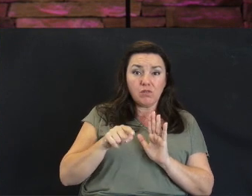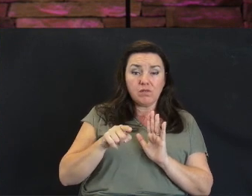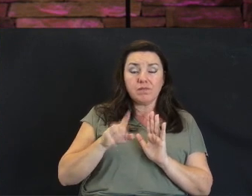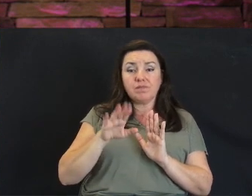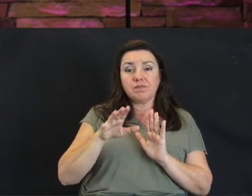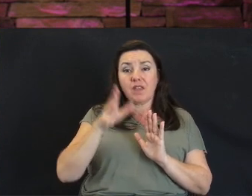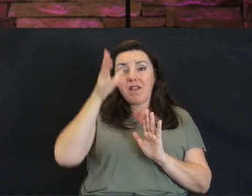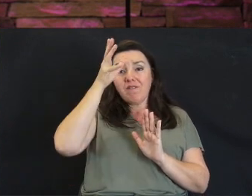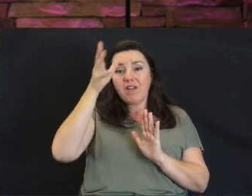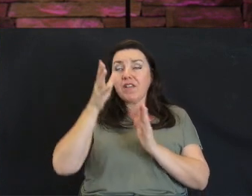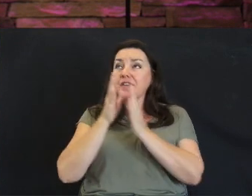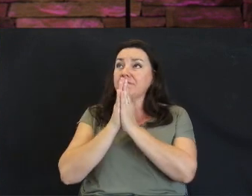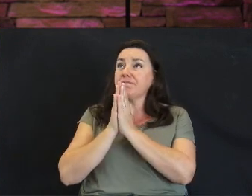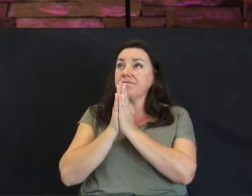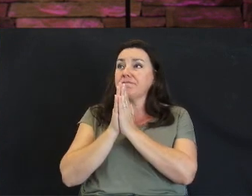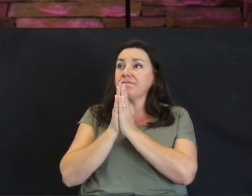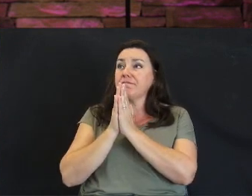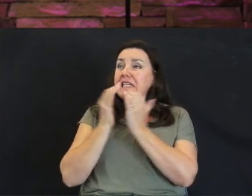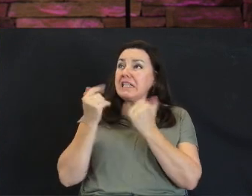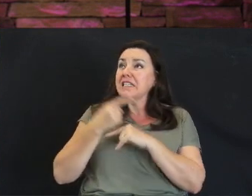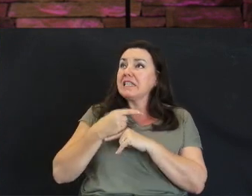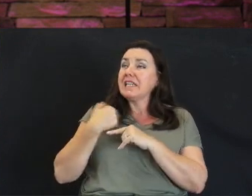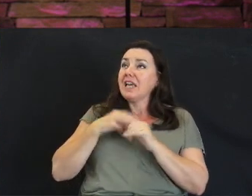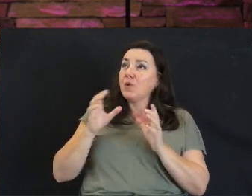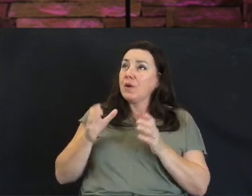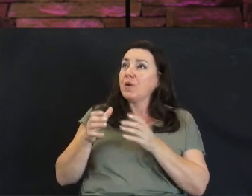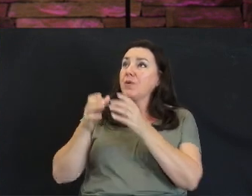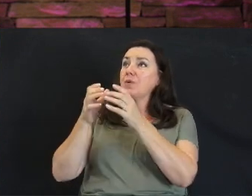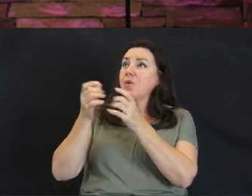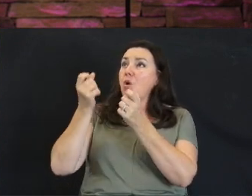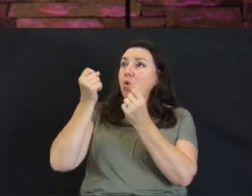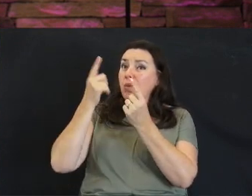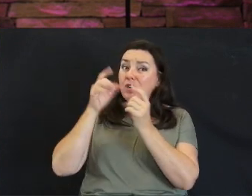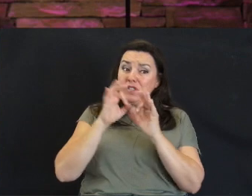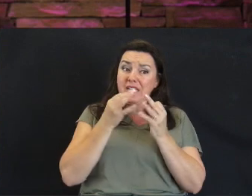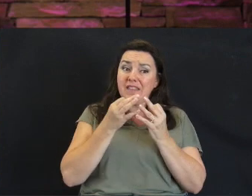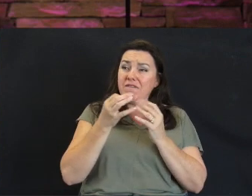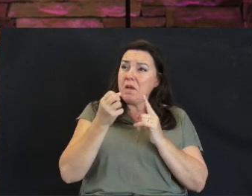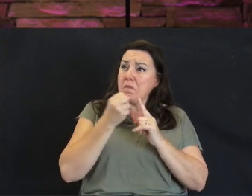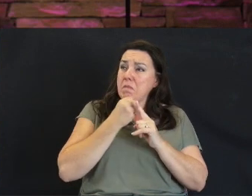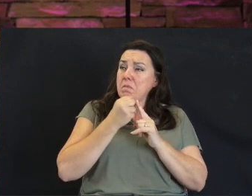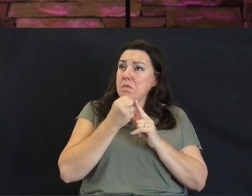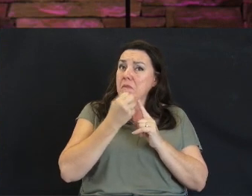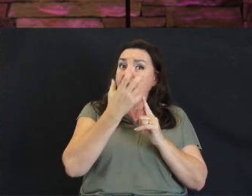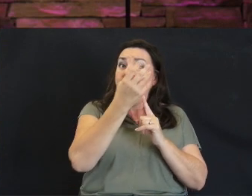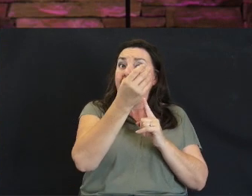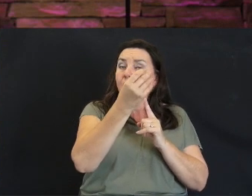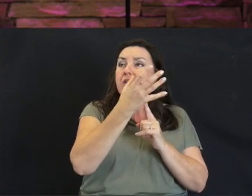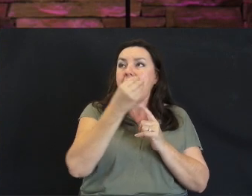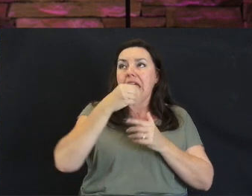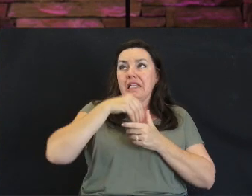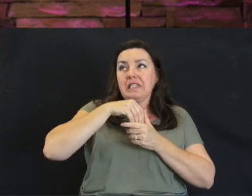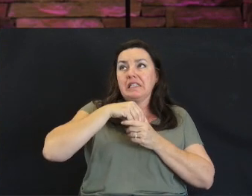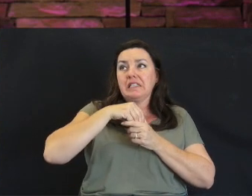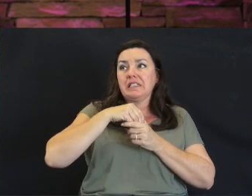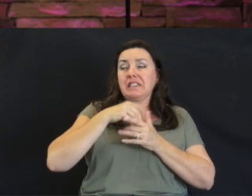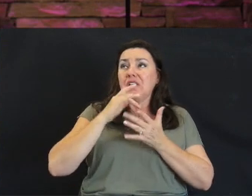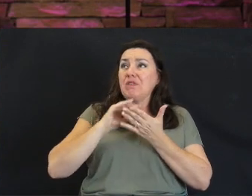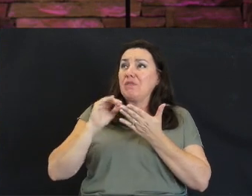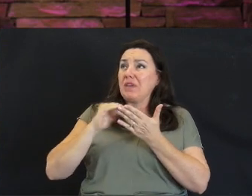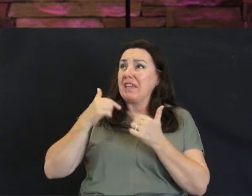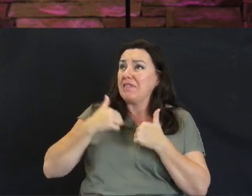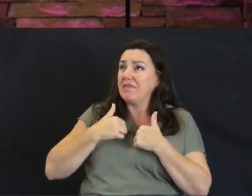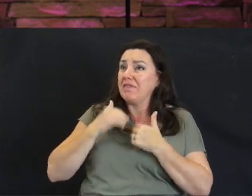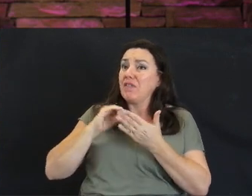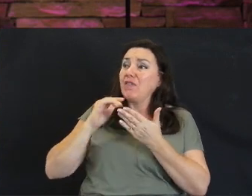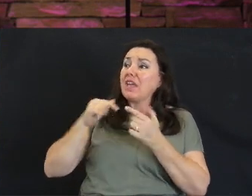day And God We understand That the family Is under attack In this country From without But also from within And God Forgive us Forgive me Of the